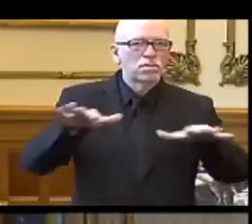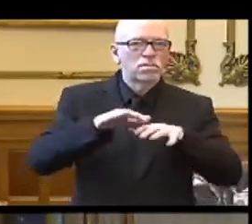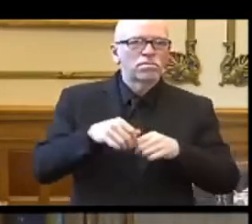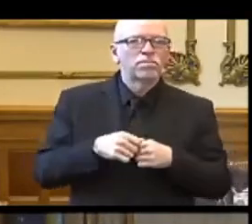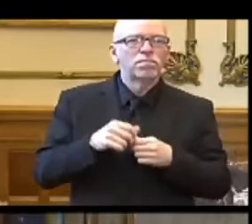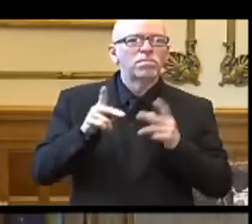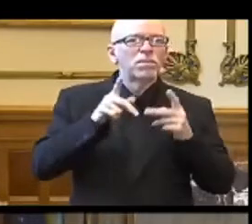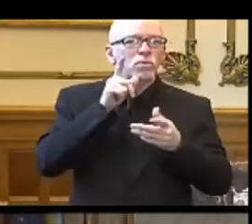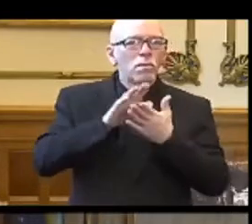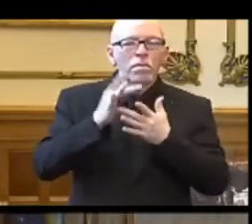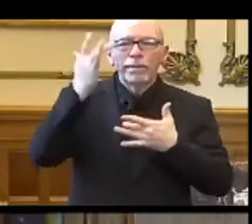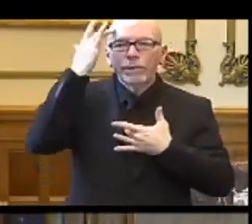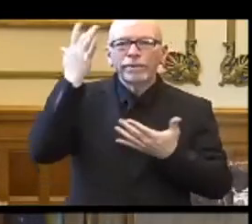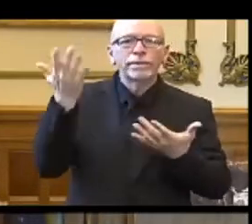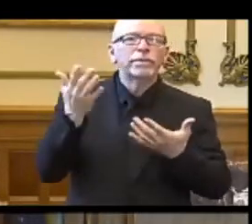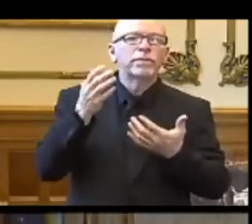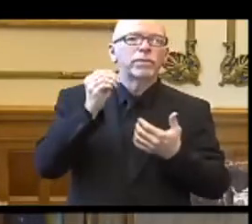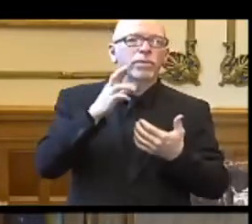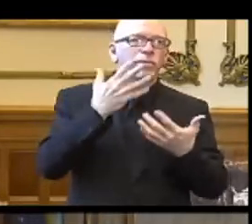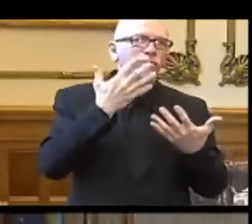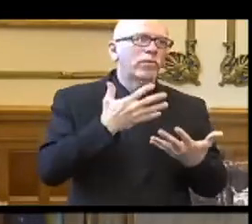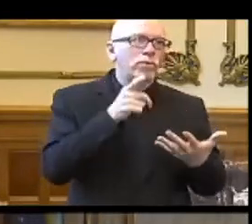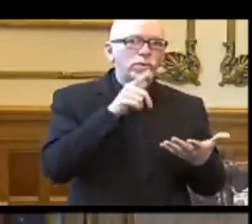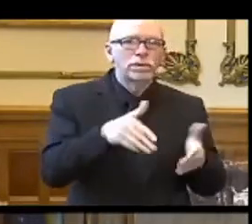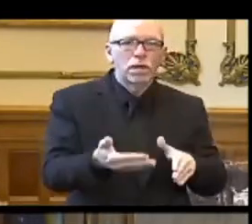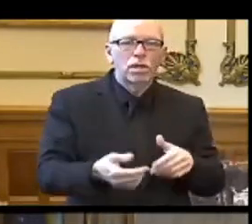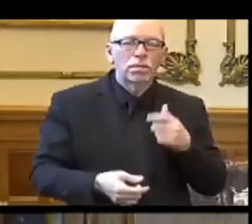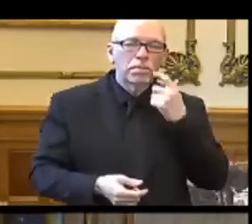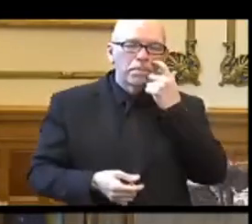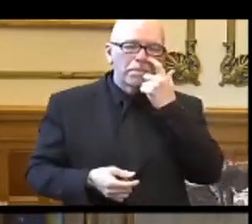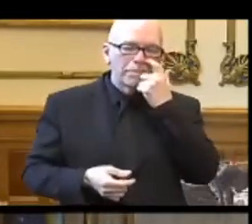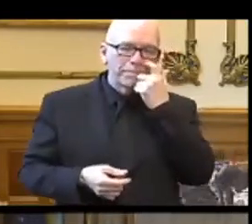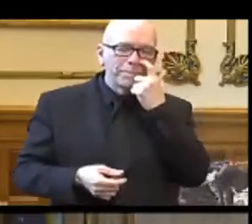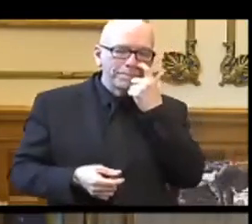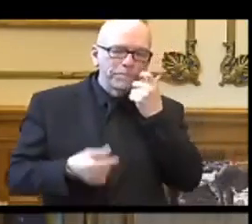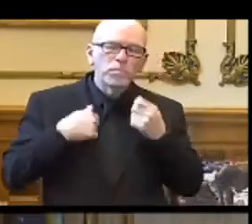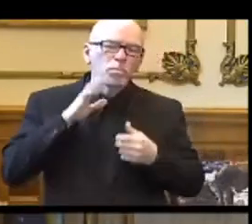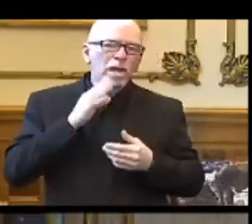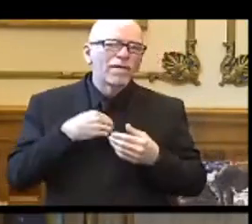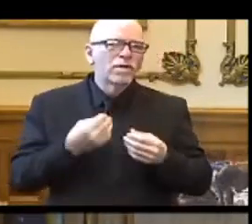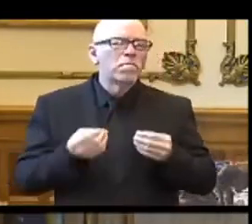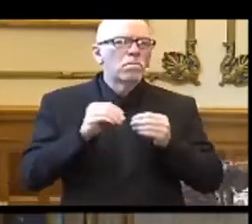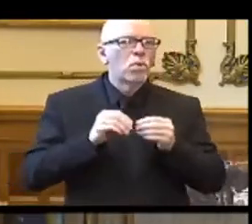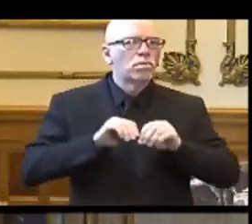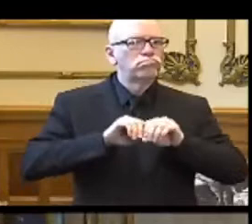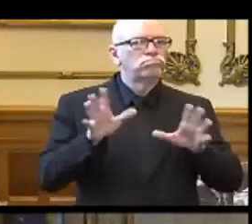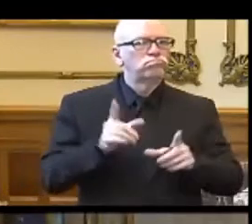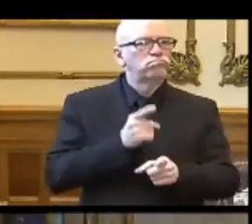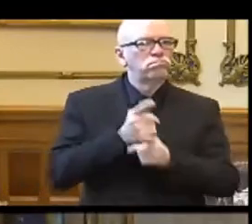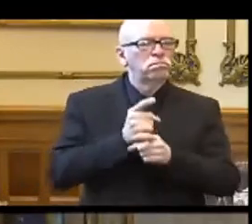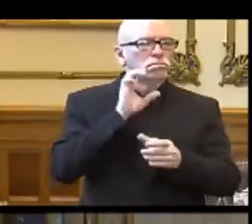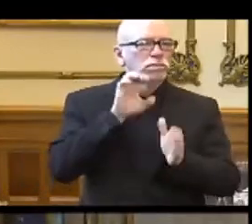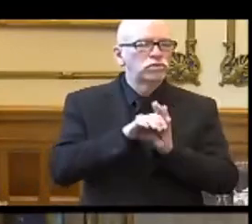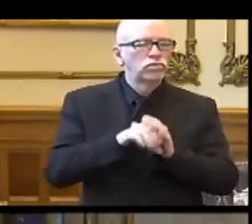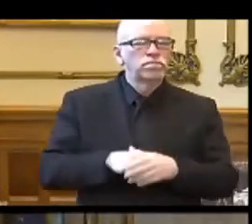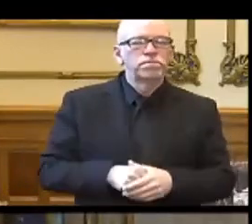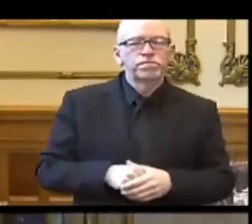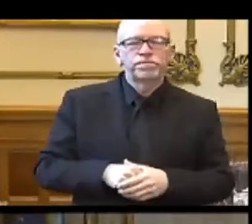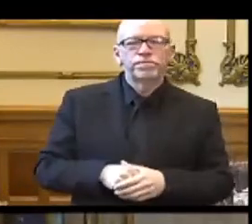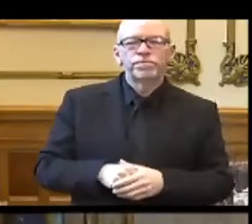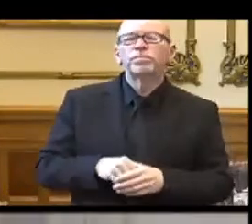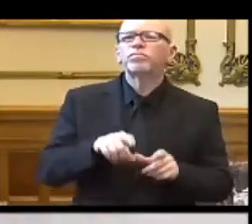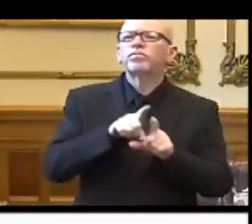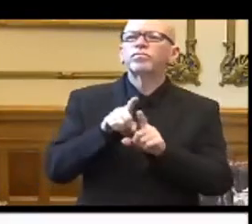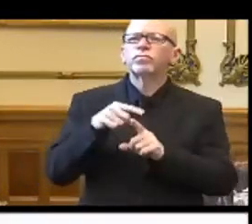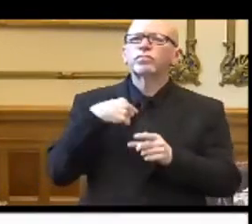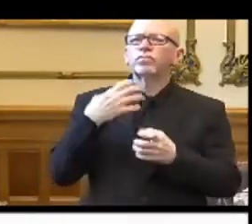individuals who have become ill and then unfortunately died. This will give us a more accurate picture. I'd also like to provide a brief update